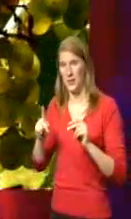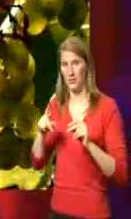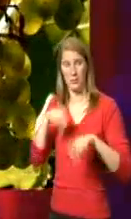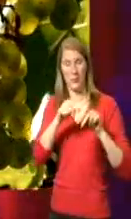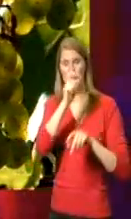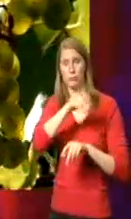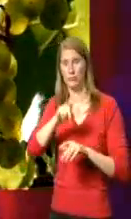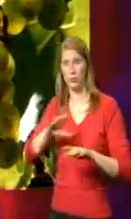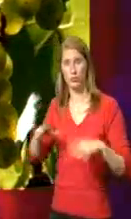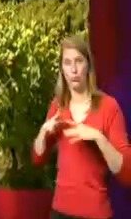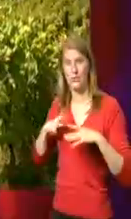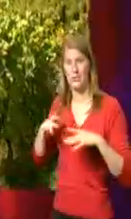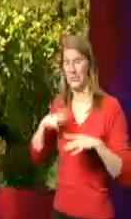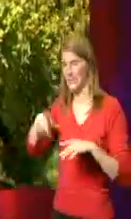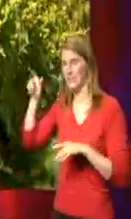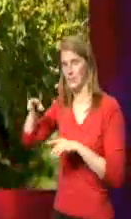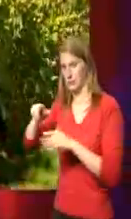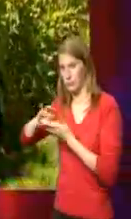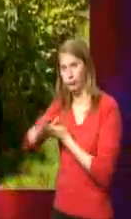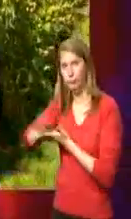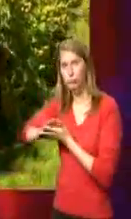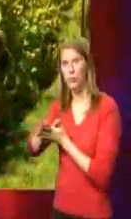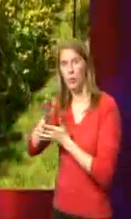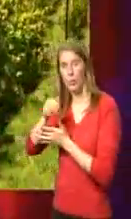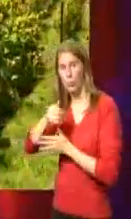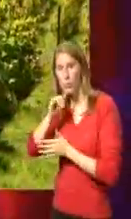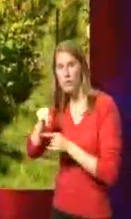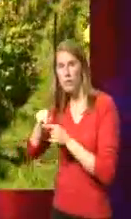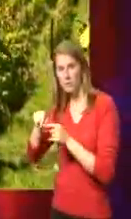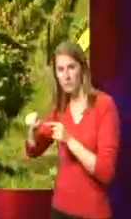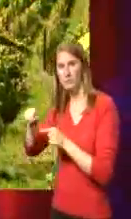more the feeling that these are riper than I thought.